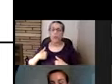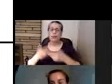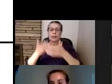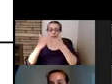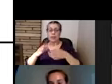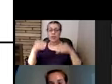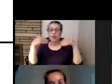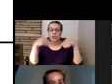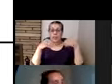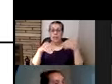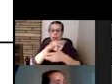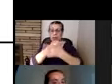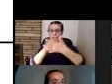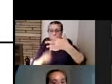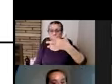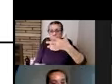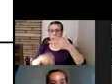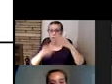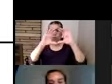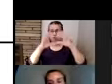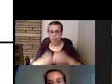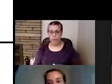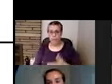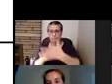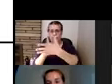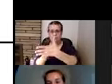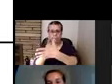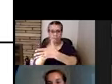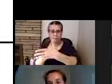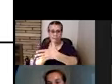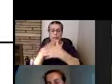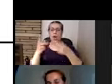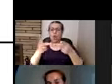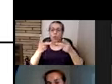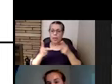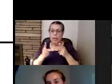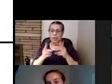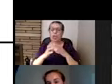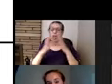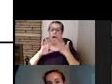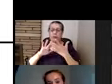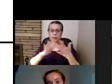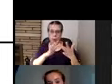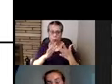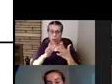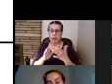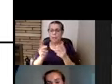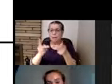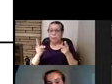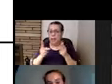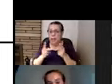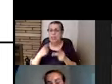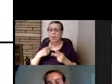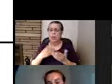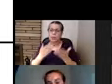network into 5 categories. First, coverage of locations of high network importance. So these are locations that we are proposing